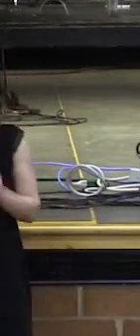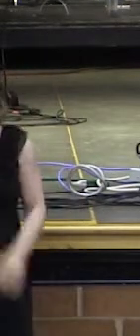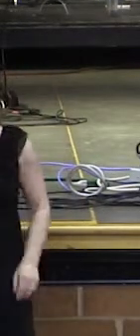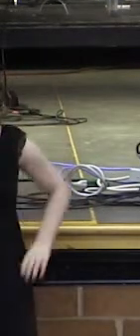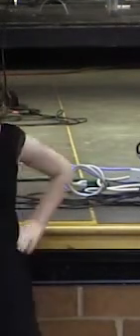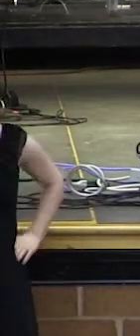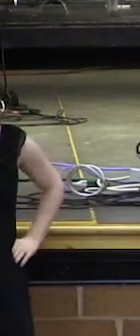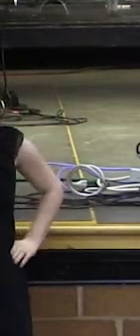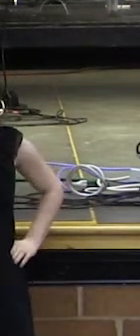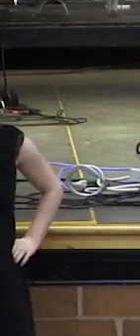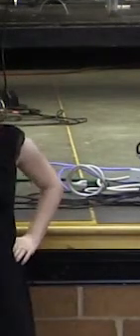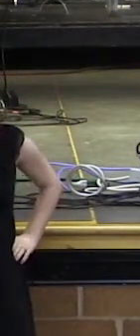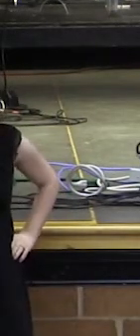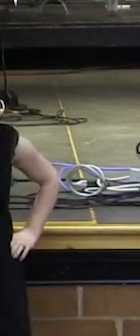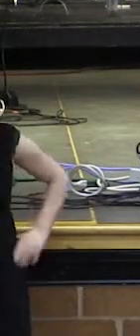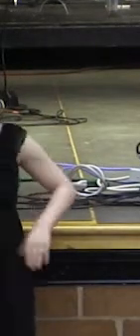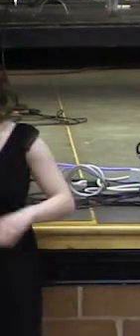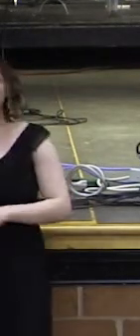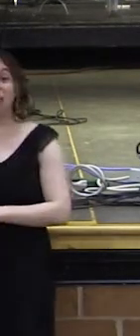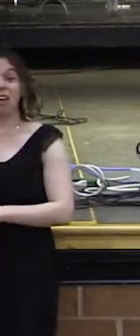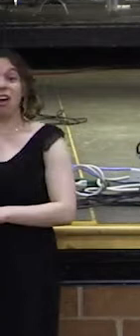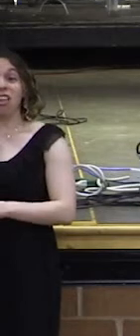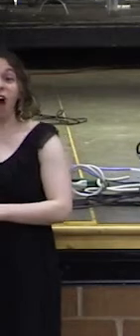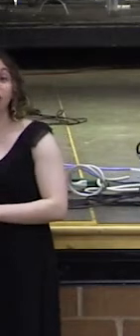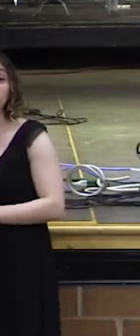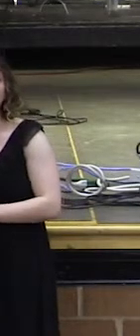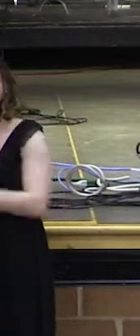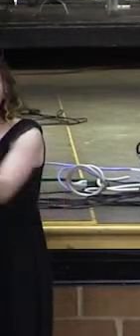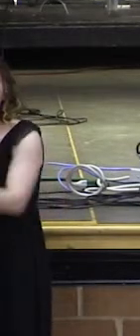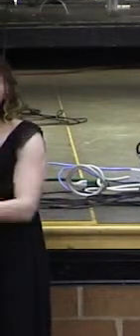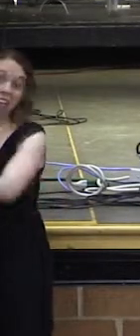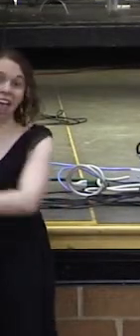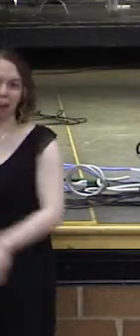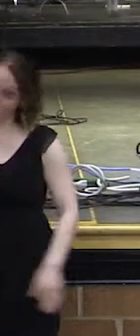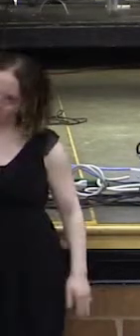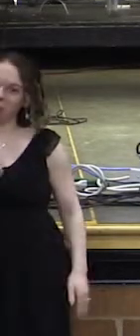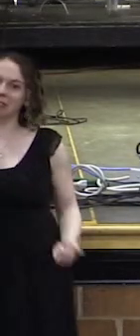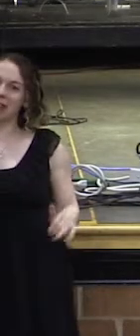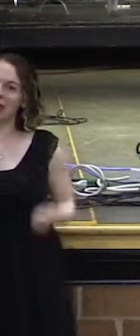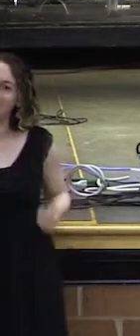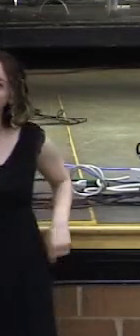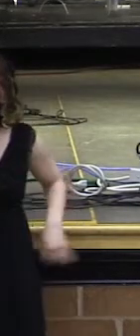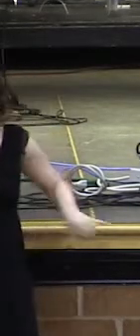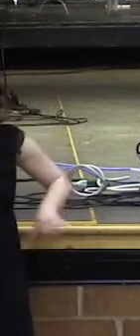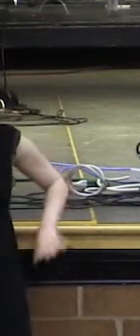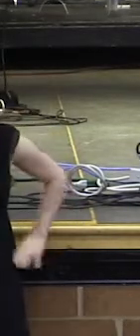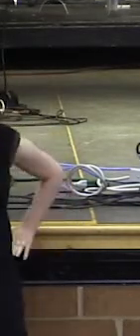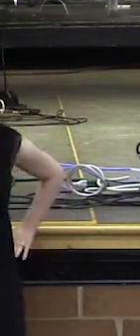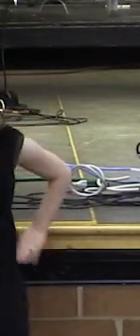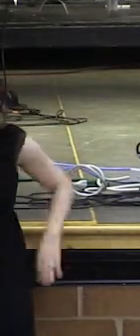what I'm a bonder servant of Jesus Christ don't be enamored by